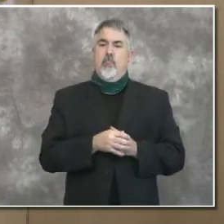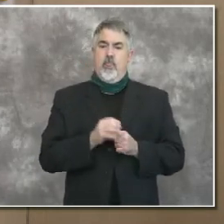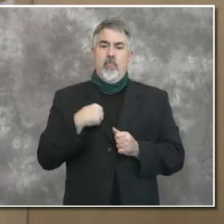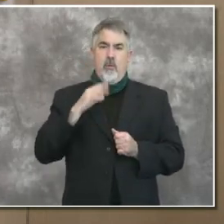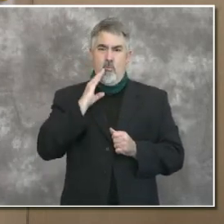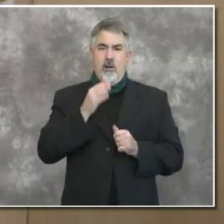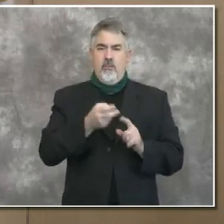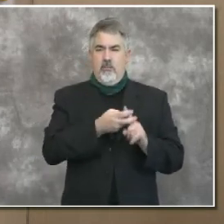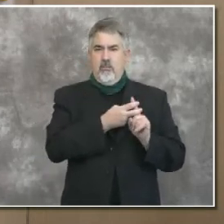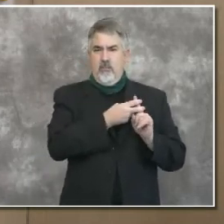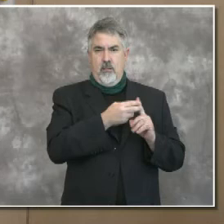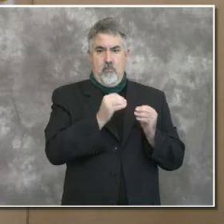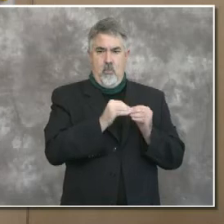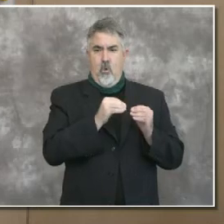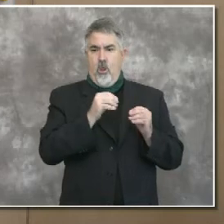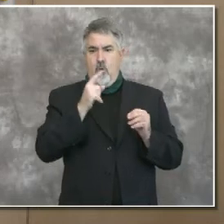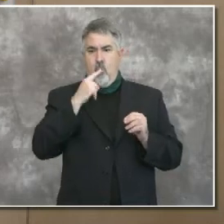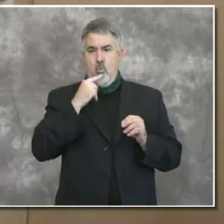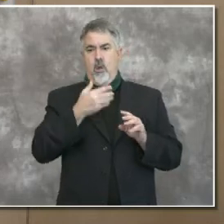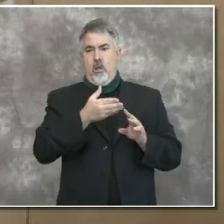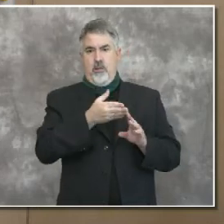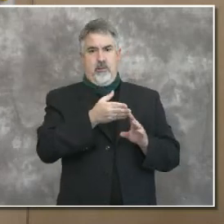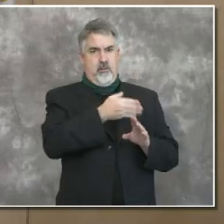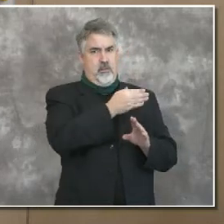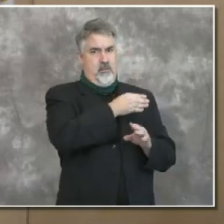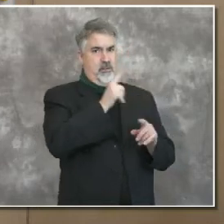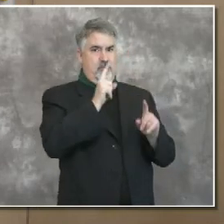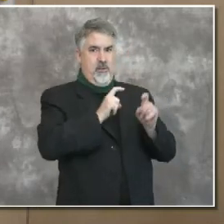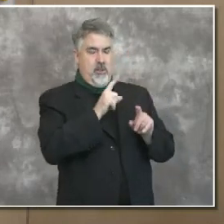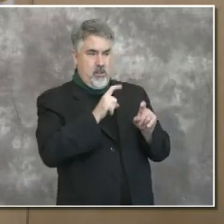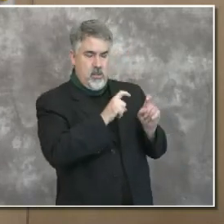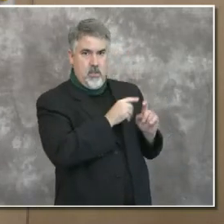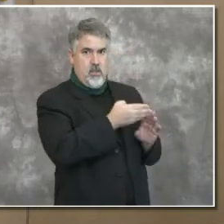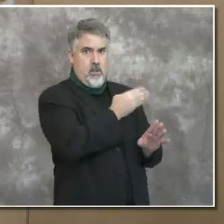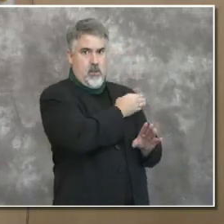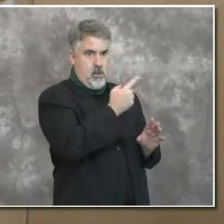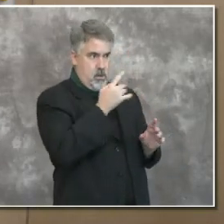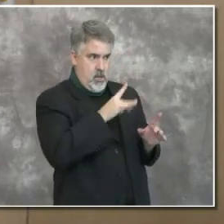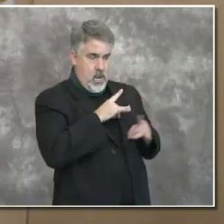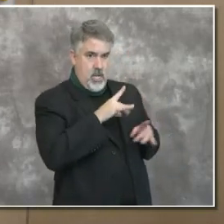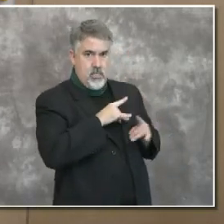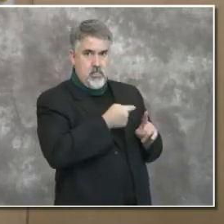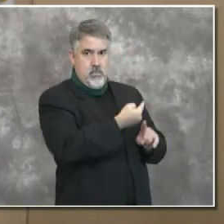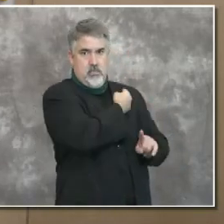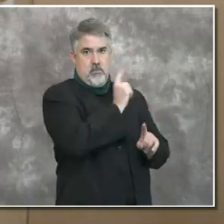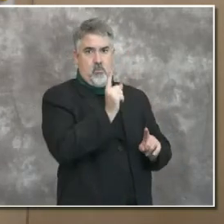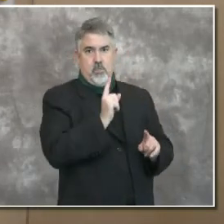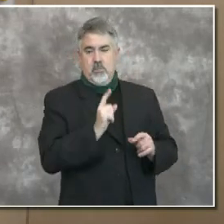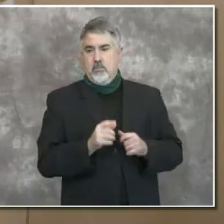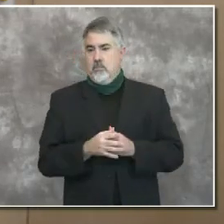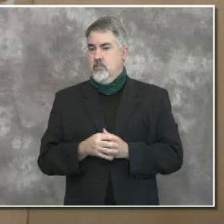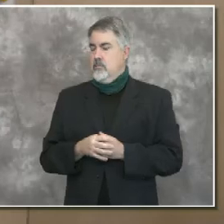tracing for the positive cases and their contacts.